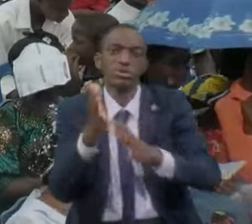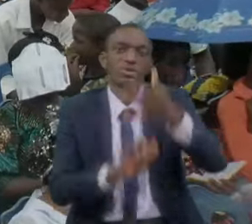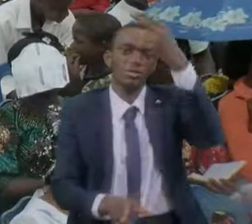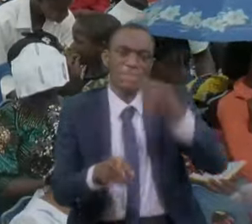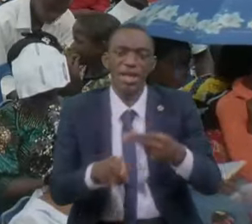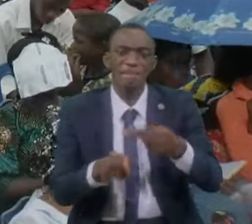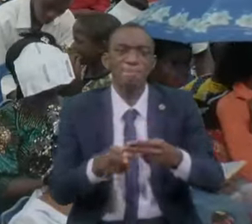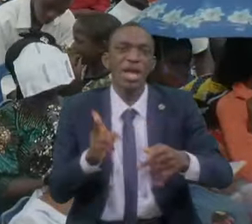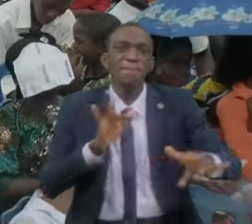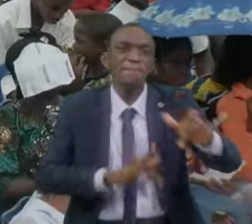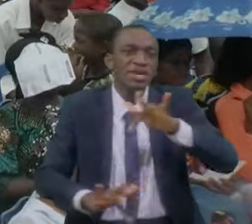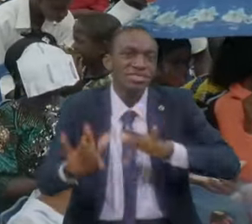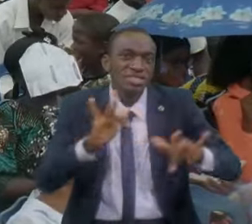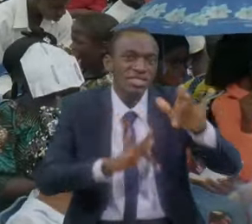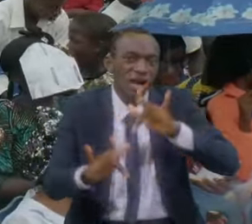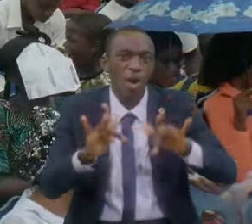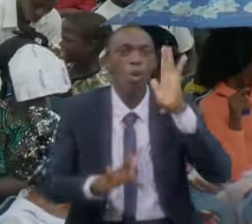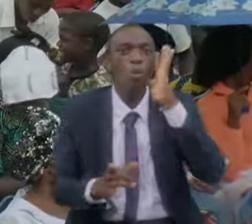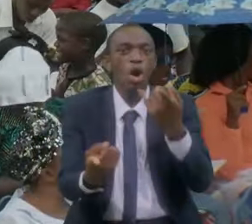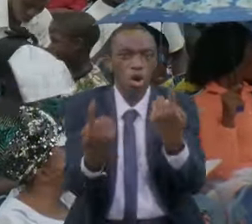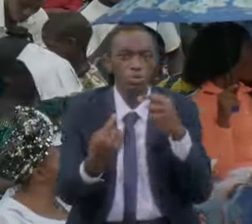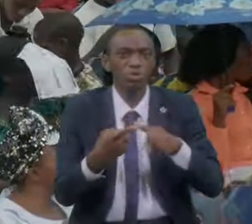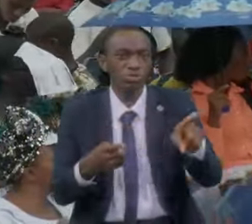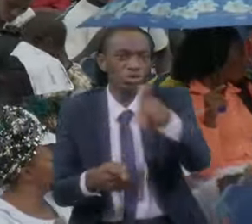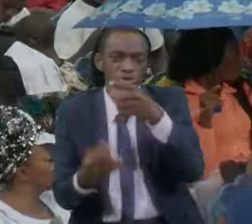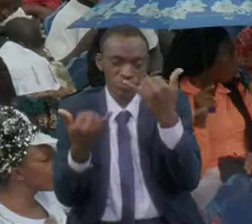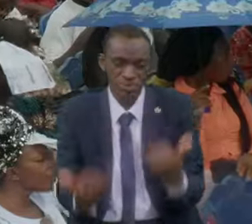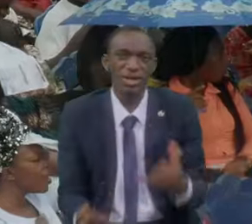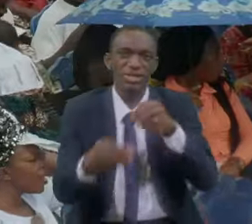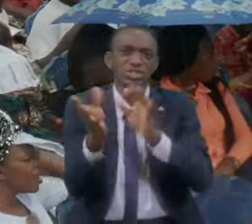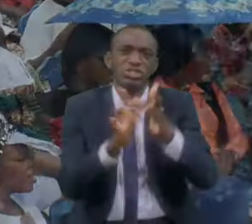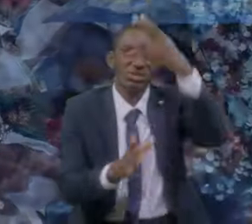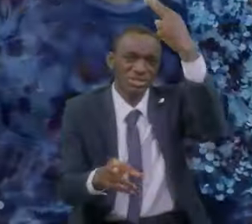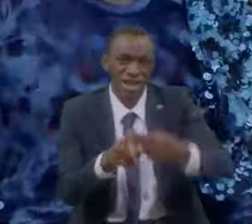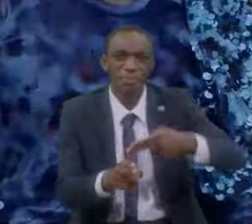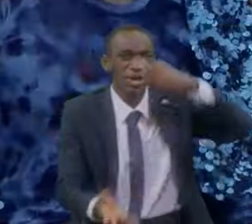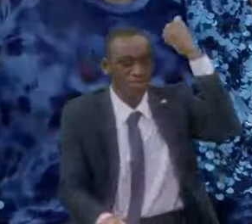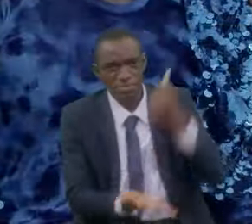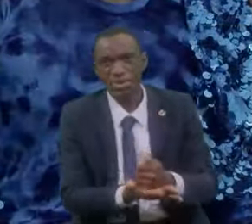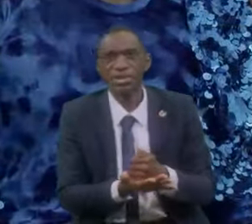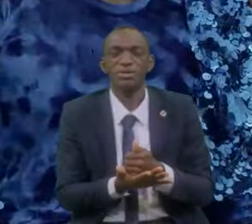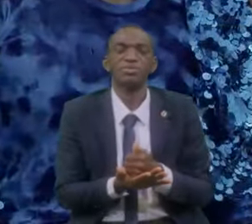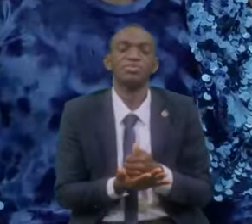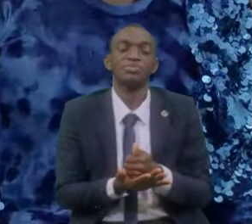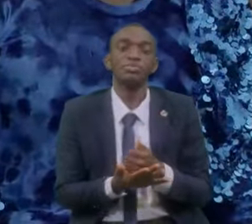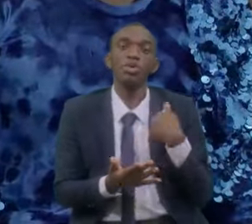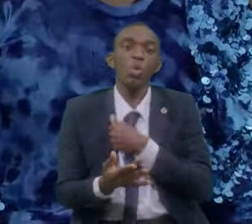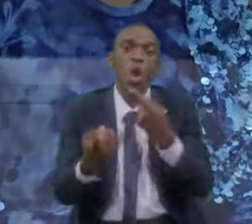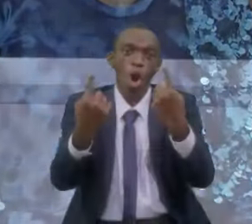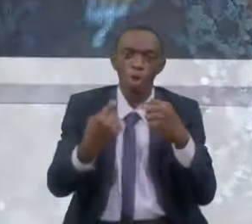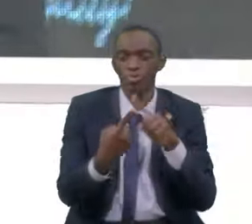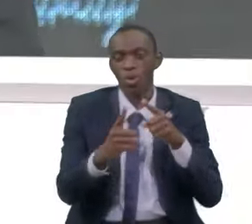Mercy will come to you today in Jesus' name. We're coming to